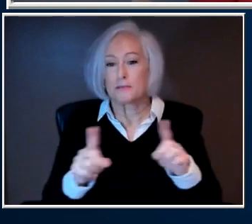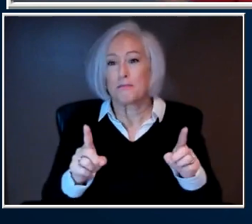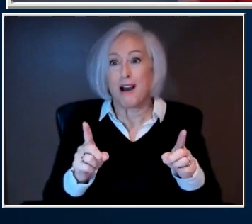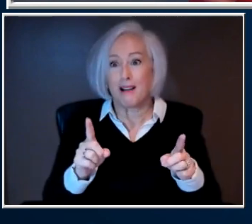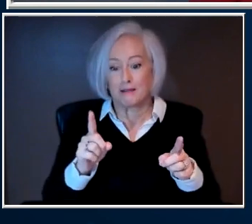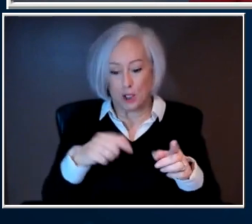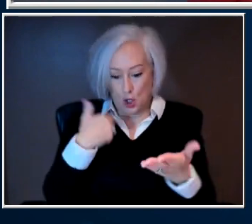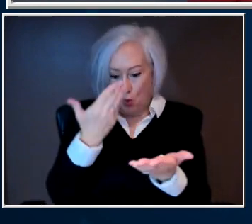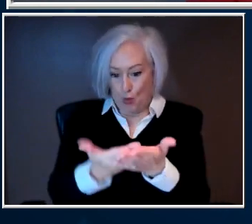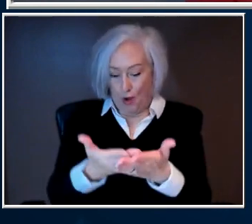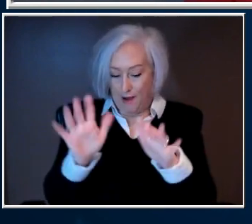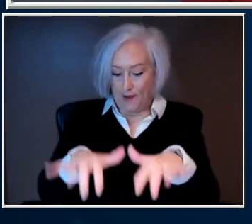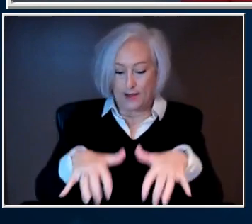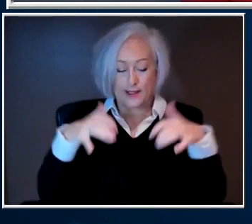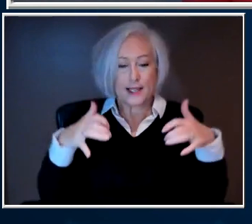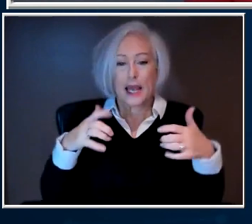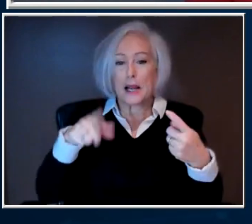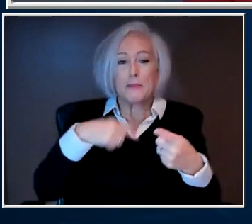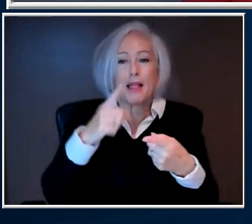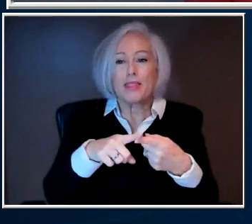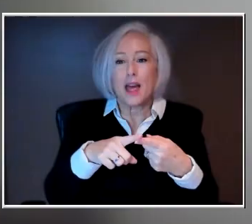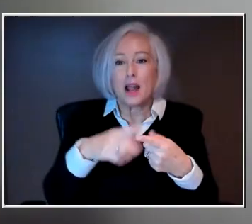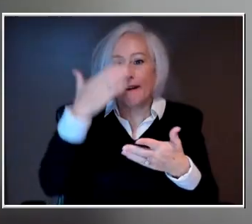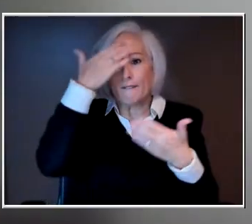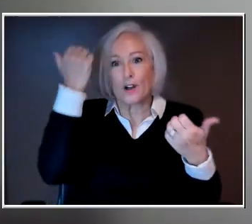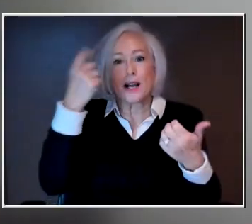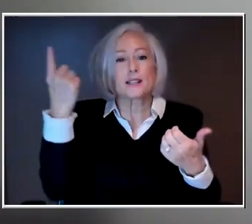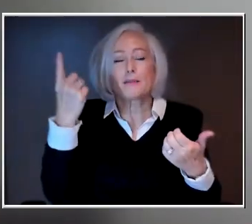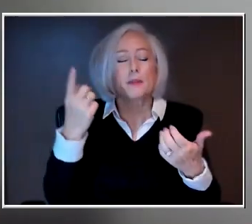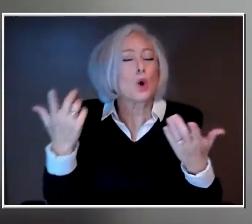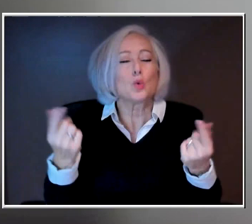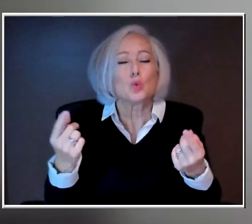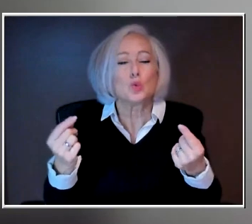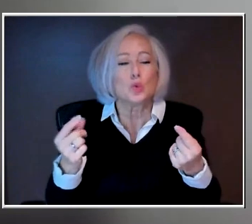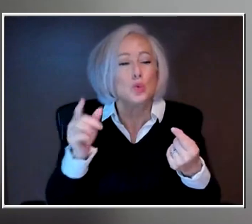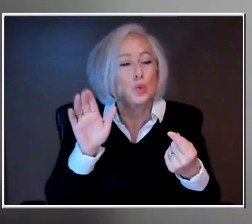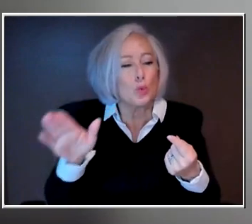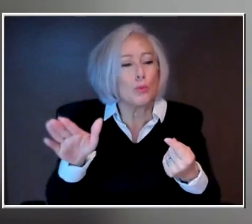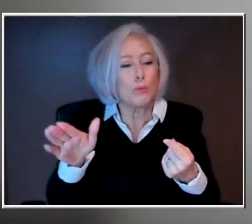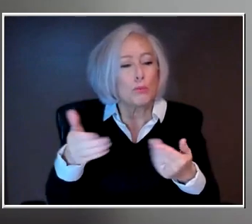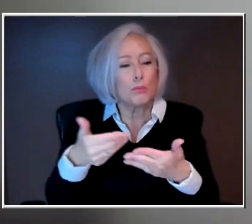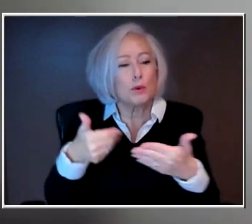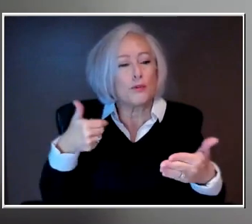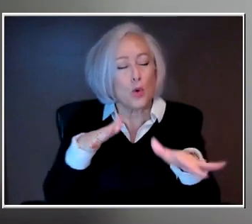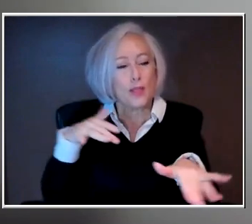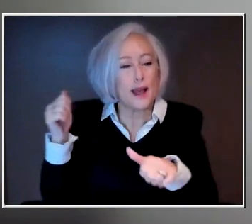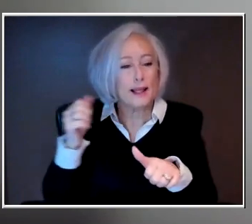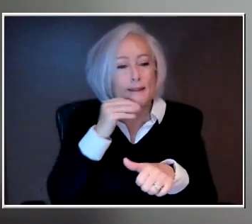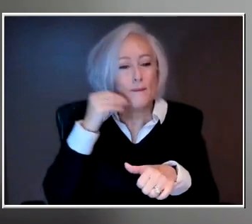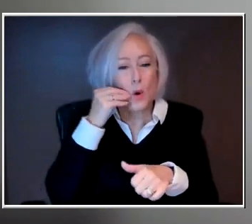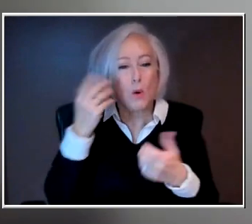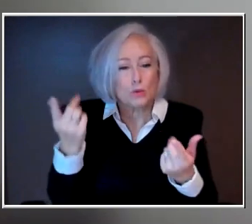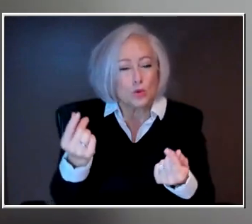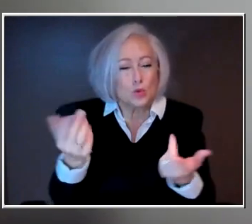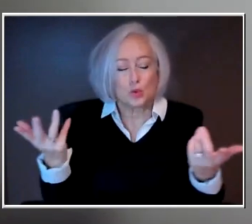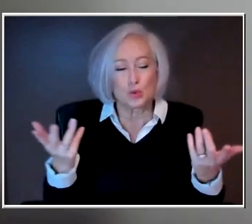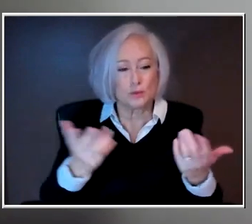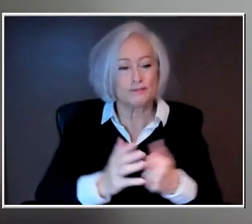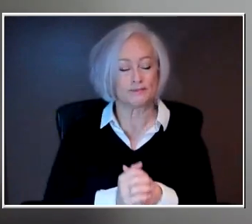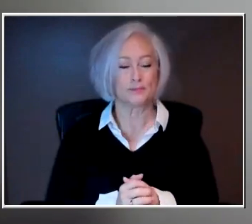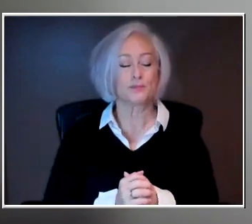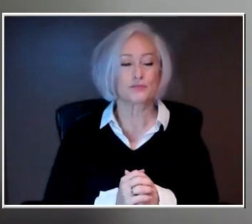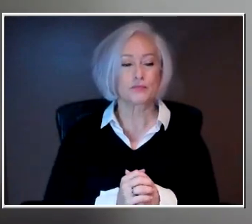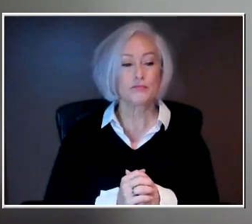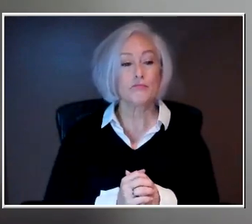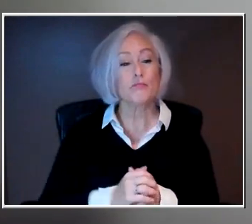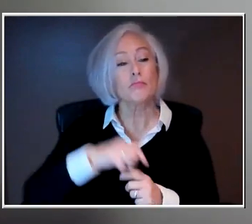What can they do at home to really, really prepare? Yeah, I think at this temperature,